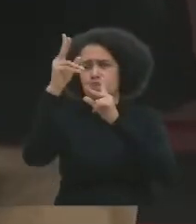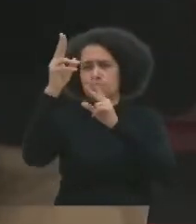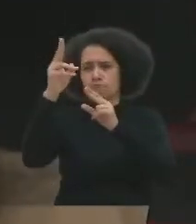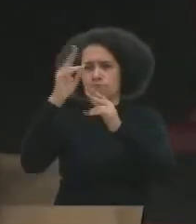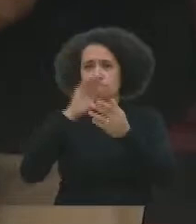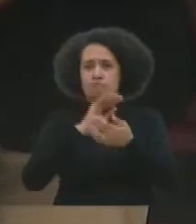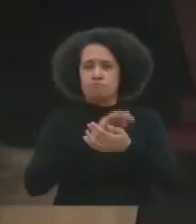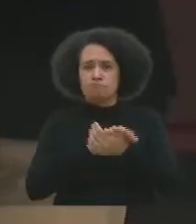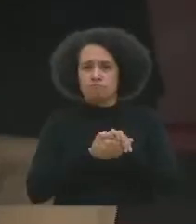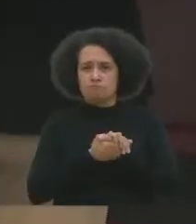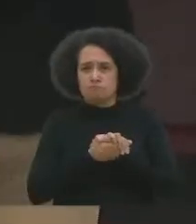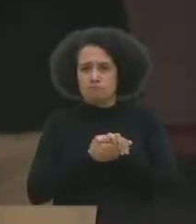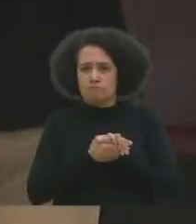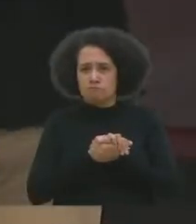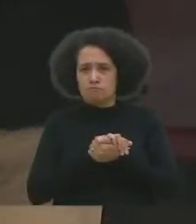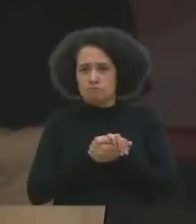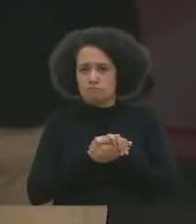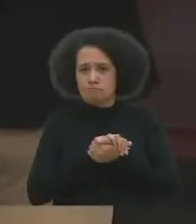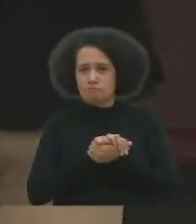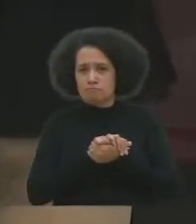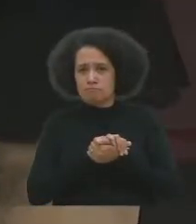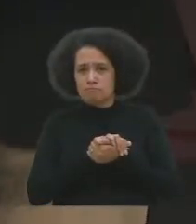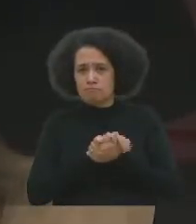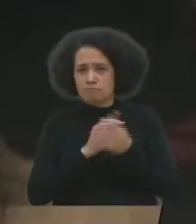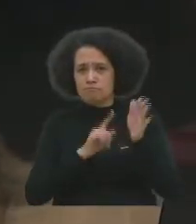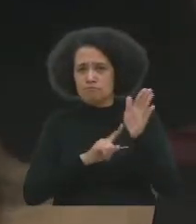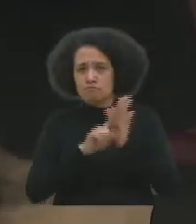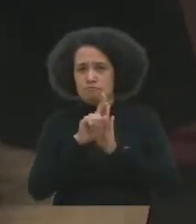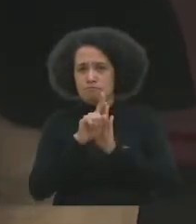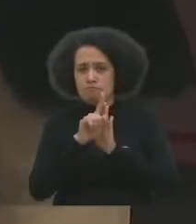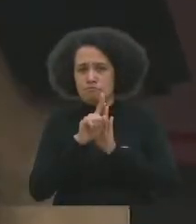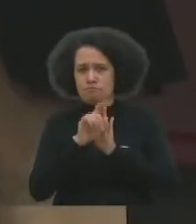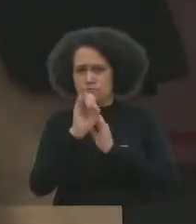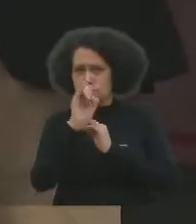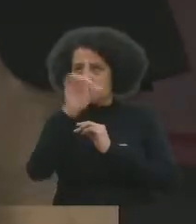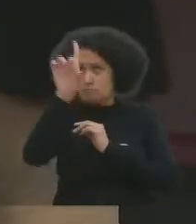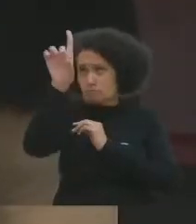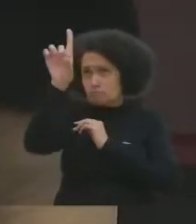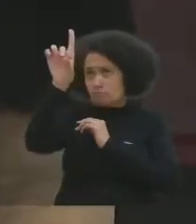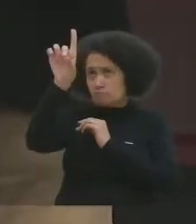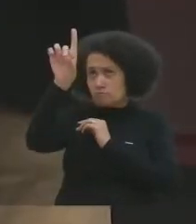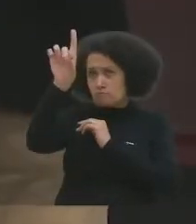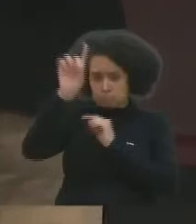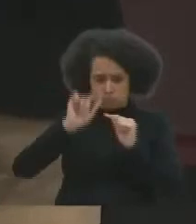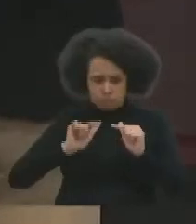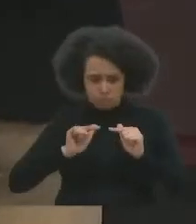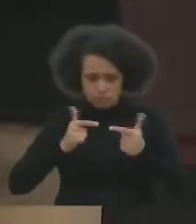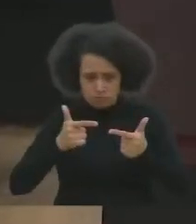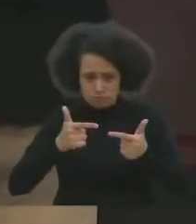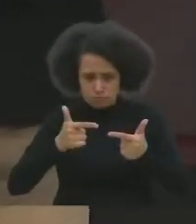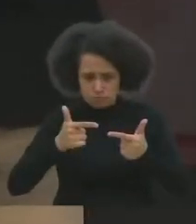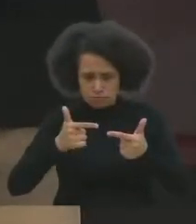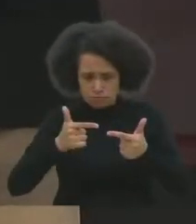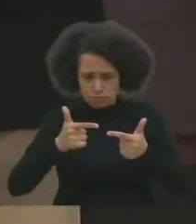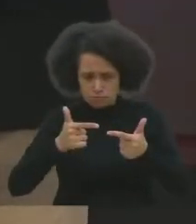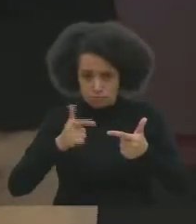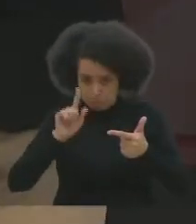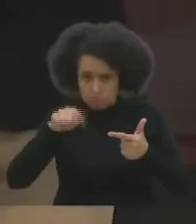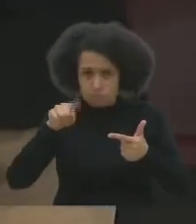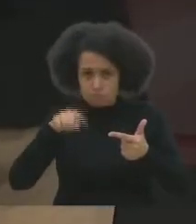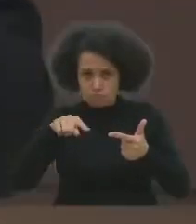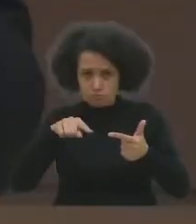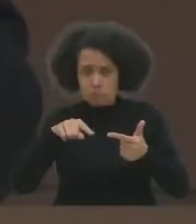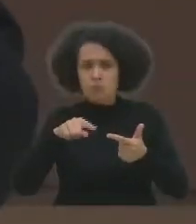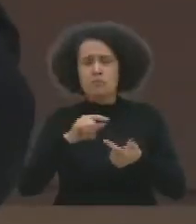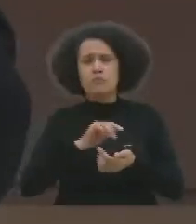Question. Pergunta. If God is a warrior, se Deus é guerreiro, and we are created in